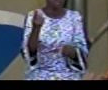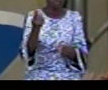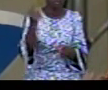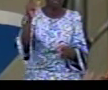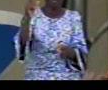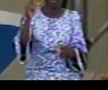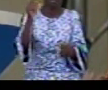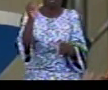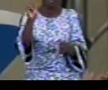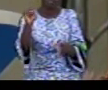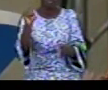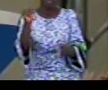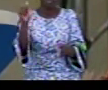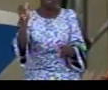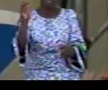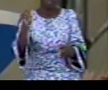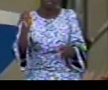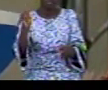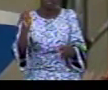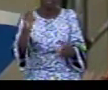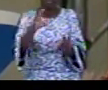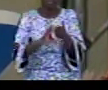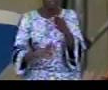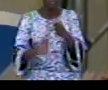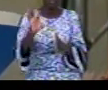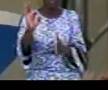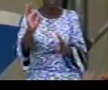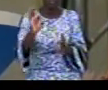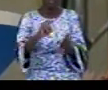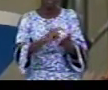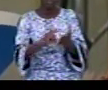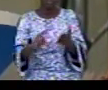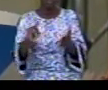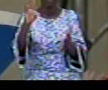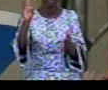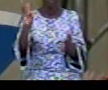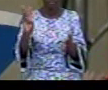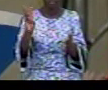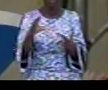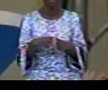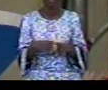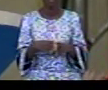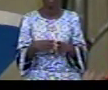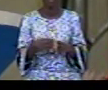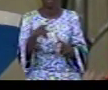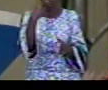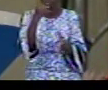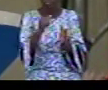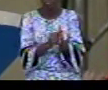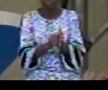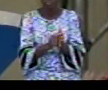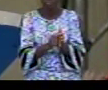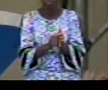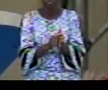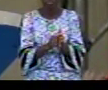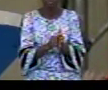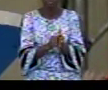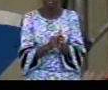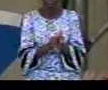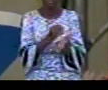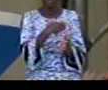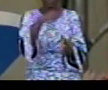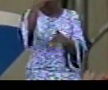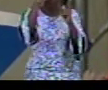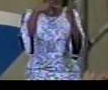chapter 9. I read in verse 6, which says, "And he said unto